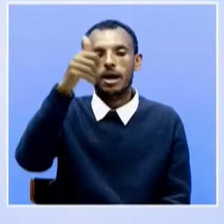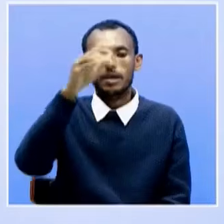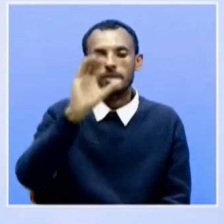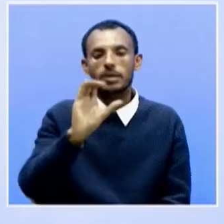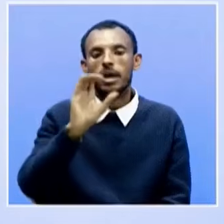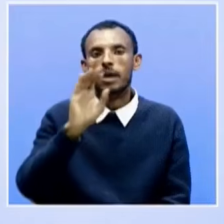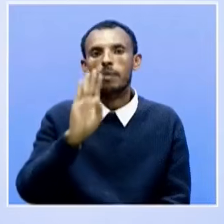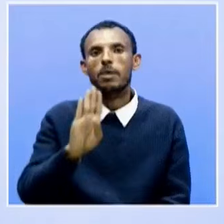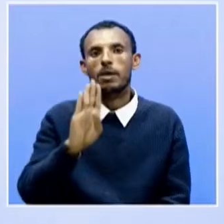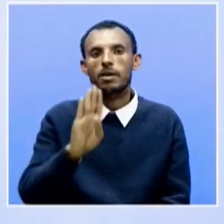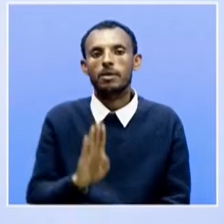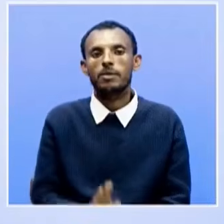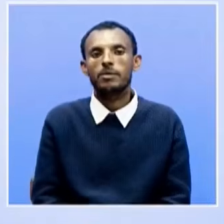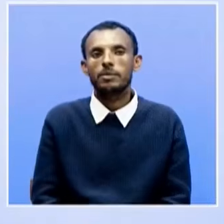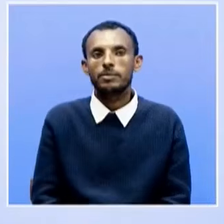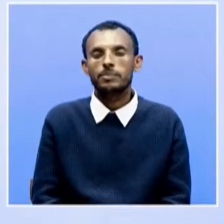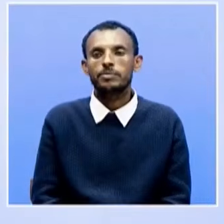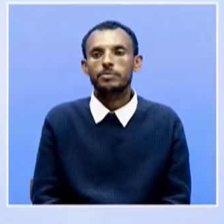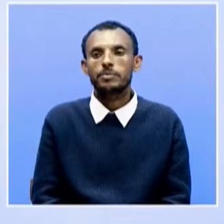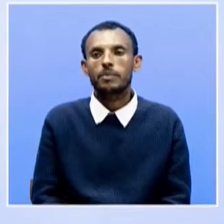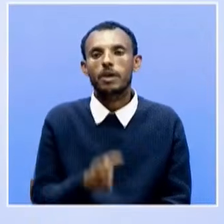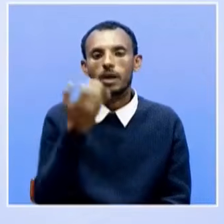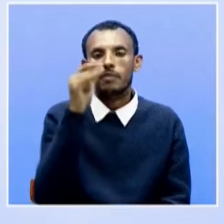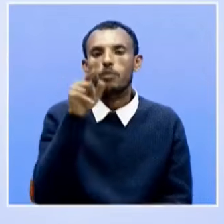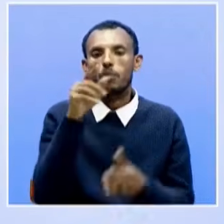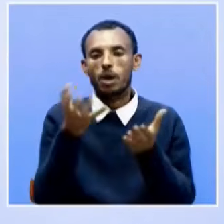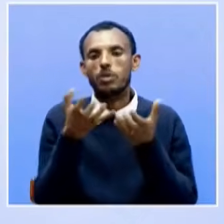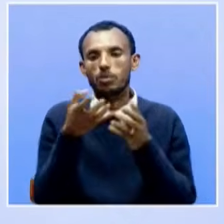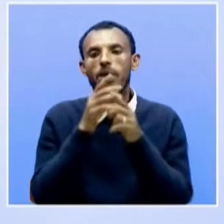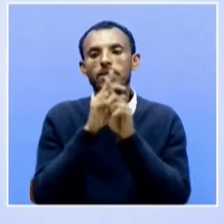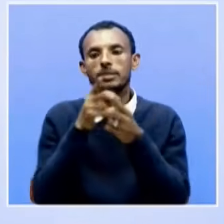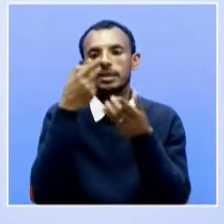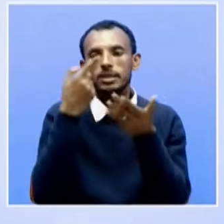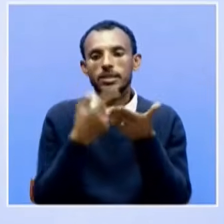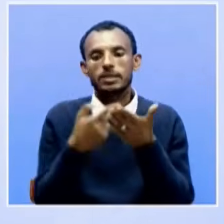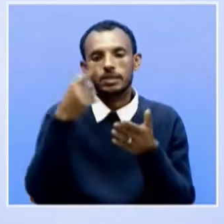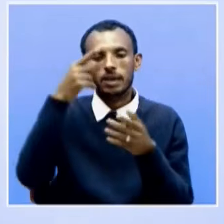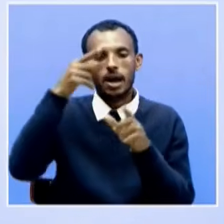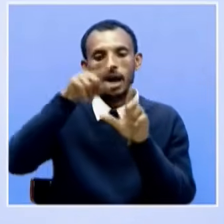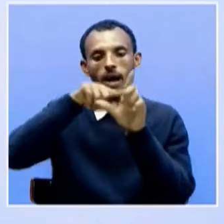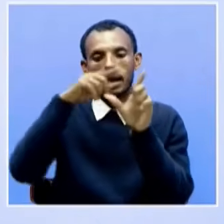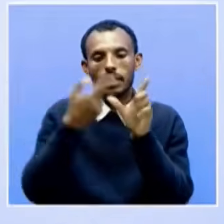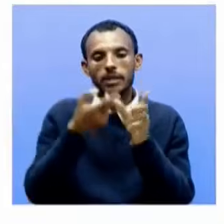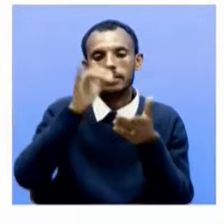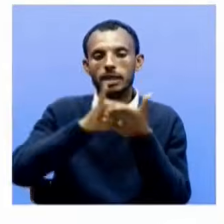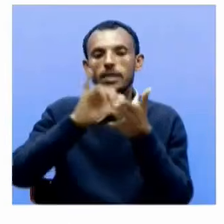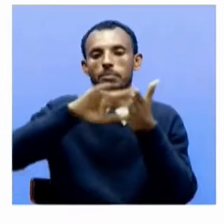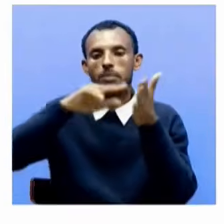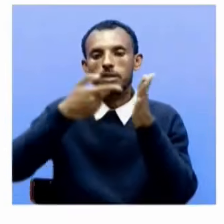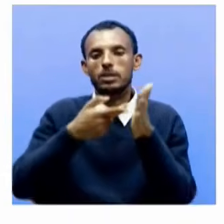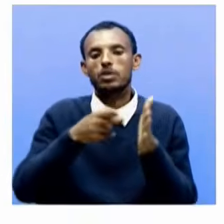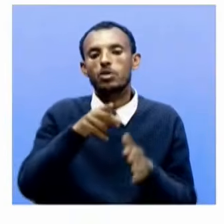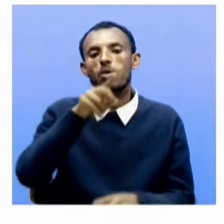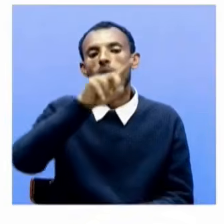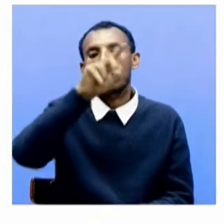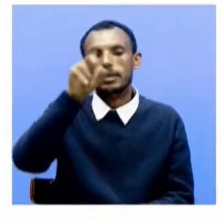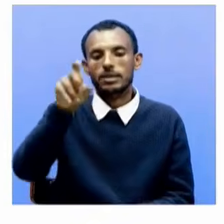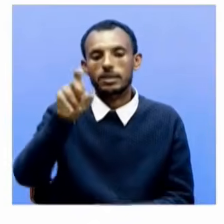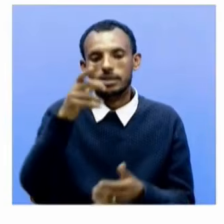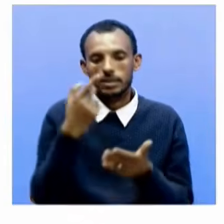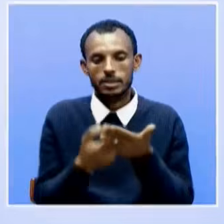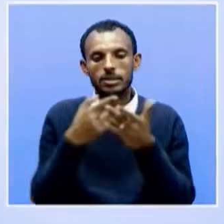ACB. Well, if you want to answer this angle, that means you are asked this